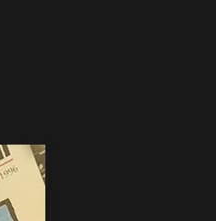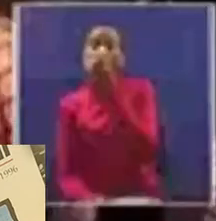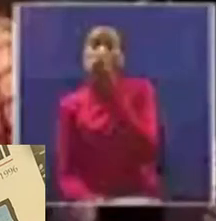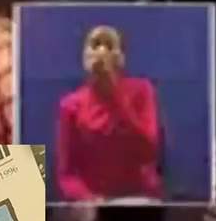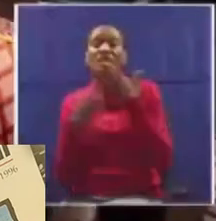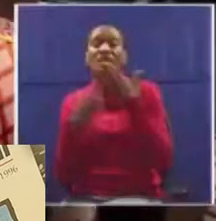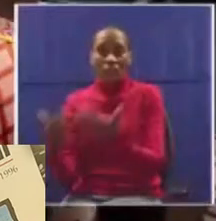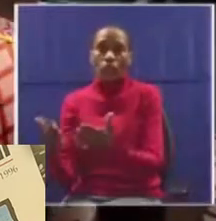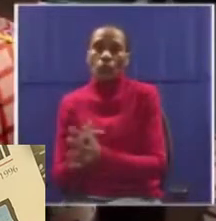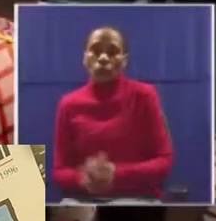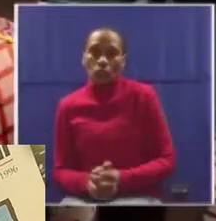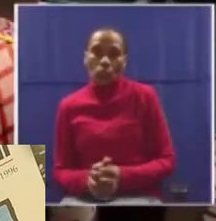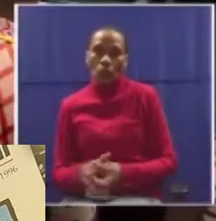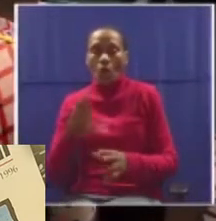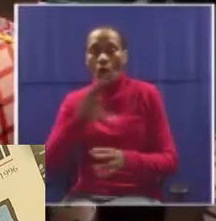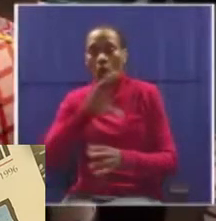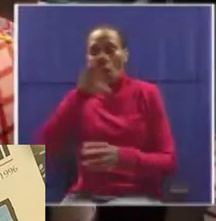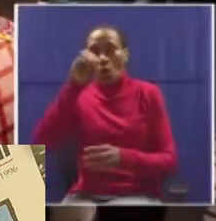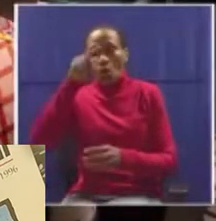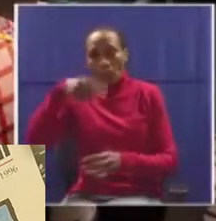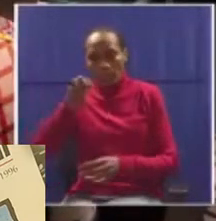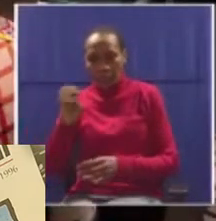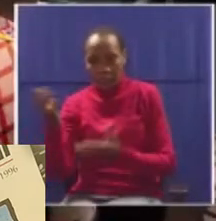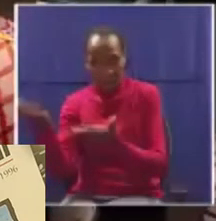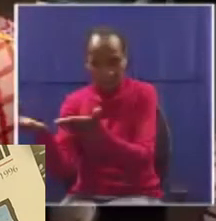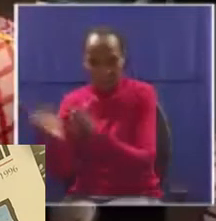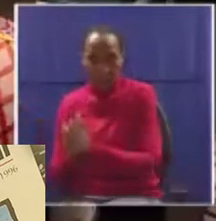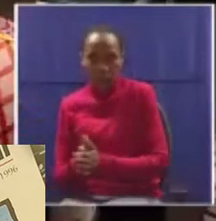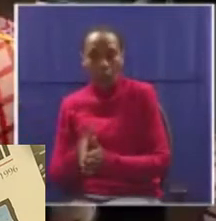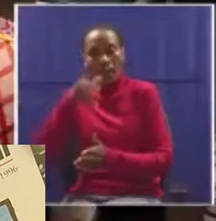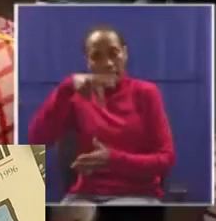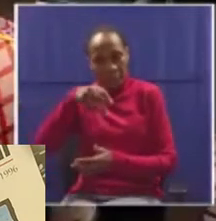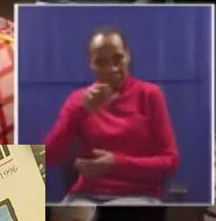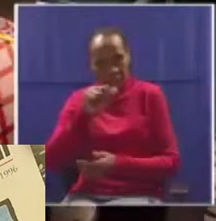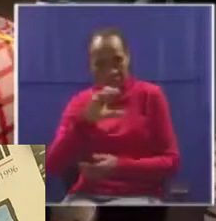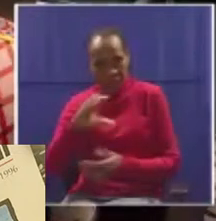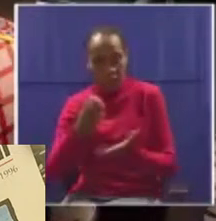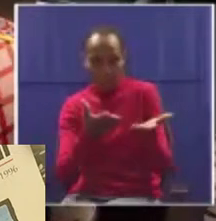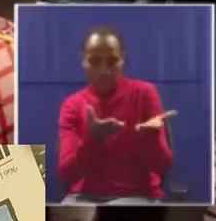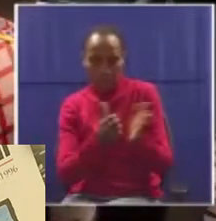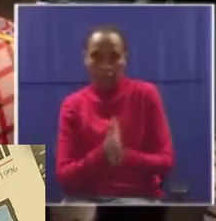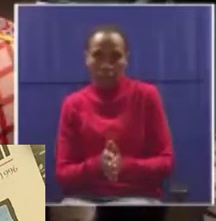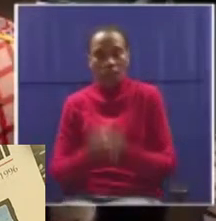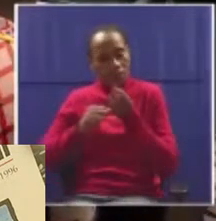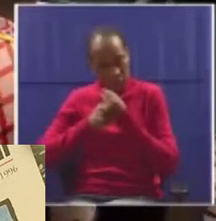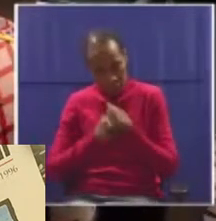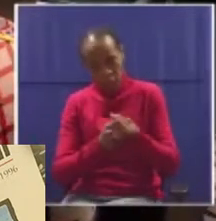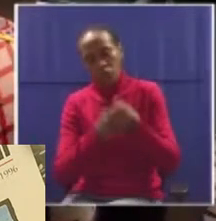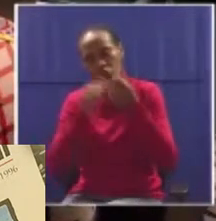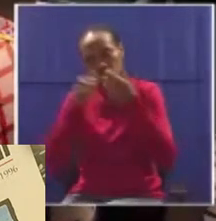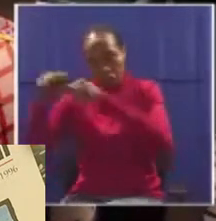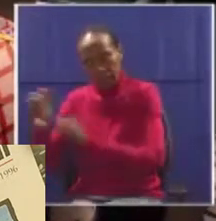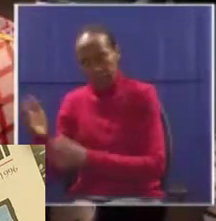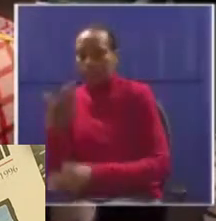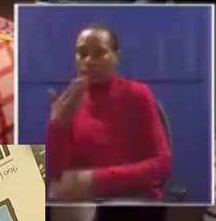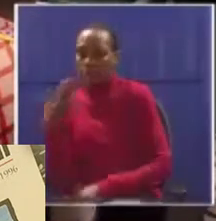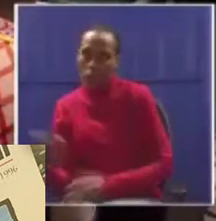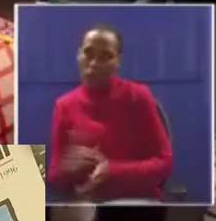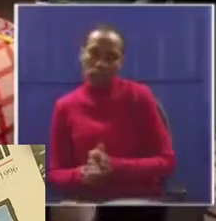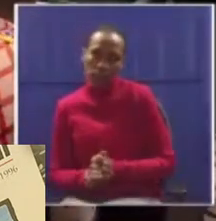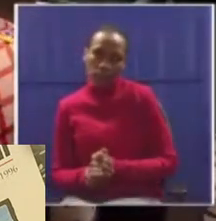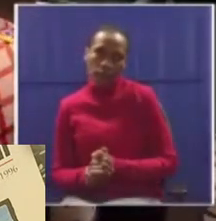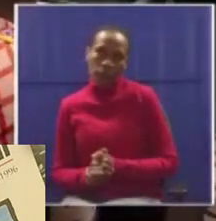thank you cope PAC ific thank